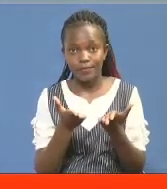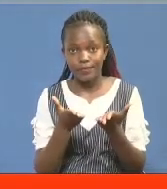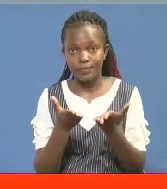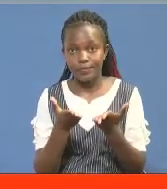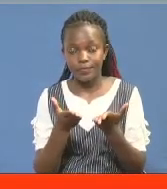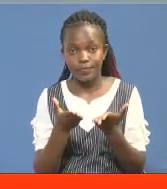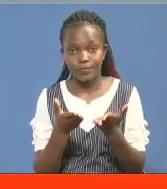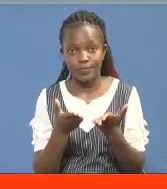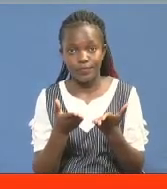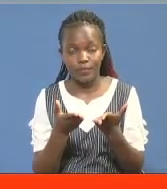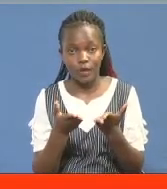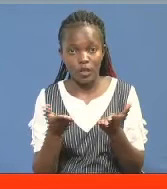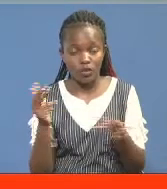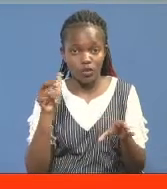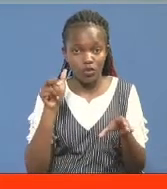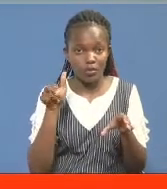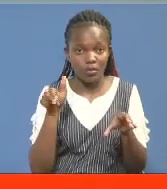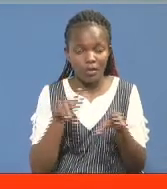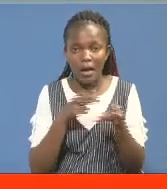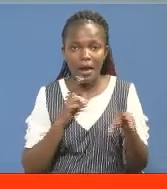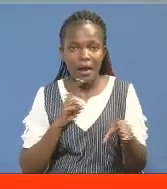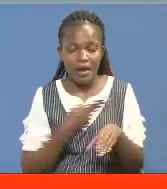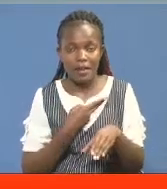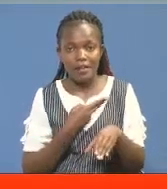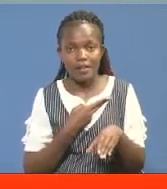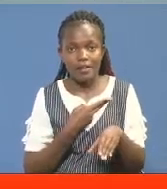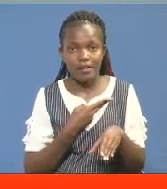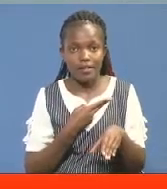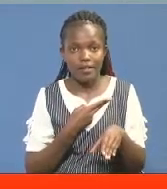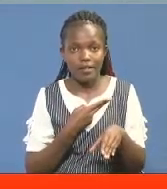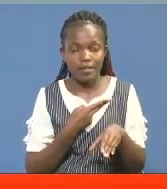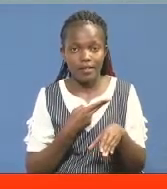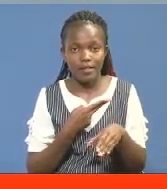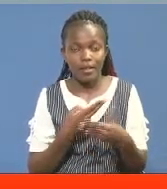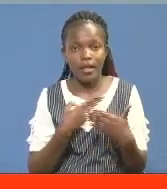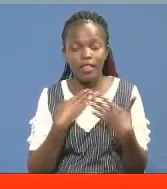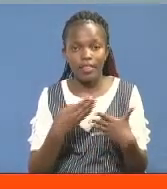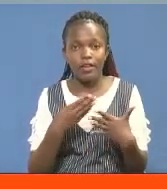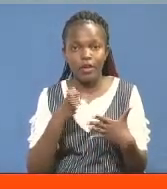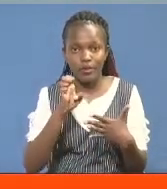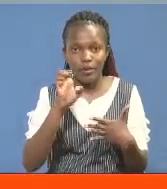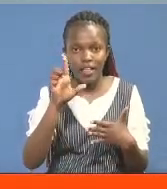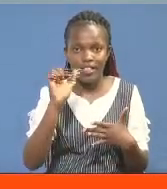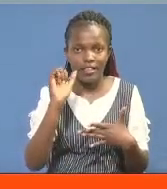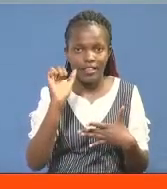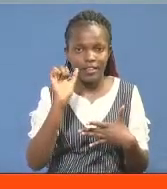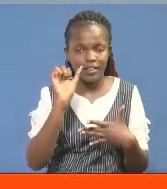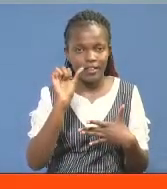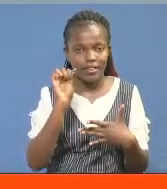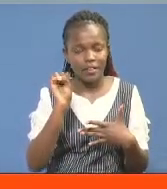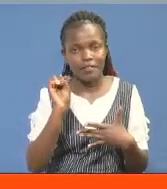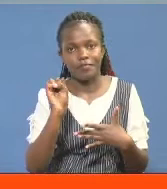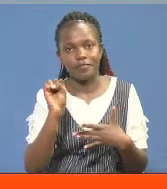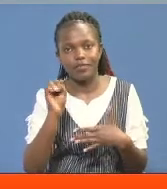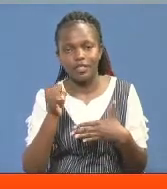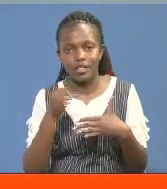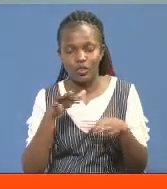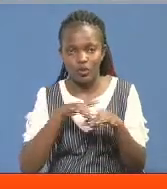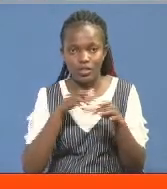governance expert who is joining us live via Zoom. Thank you very much, Mr. Elias Mutuma, for joining us.